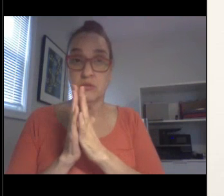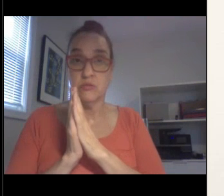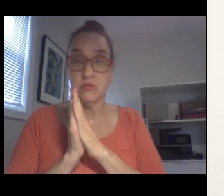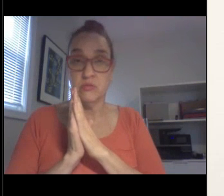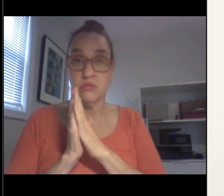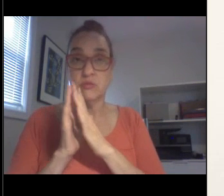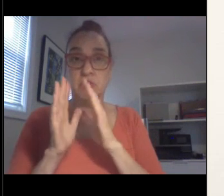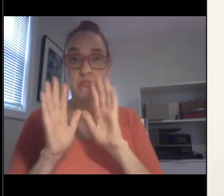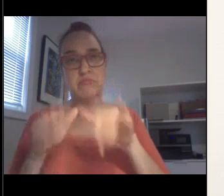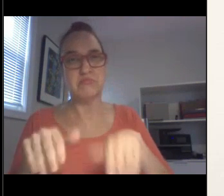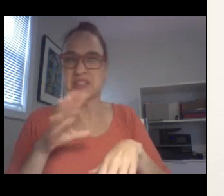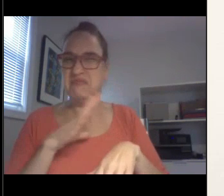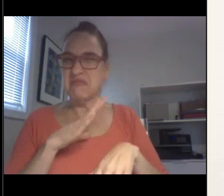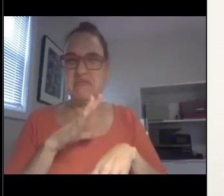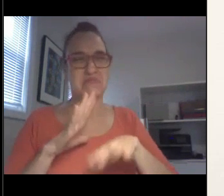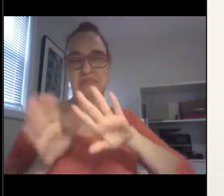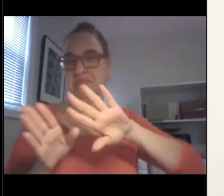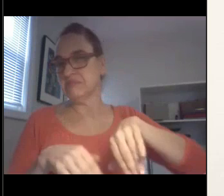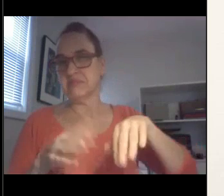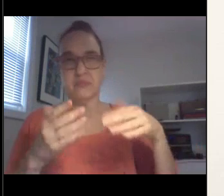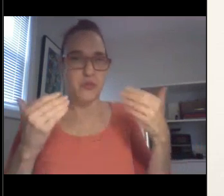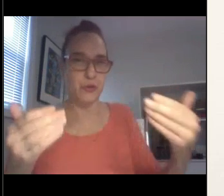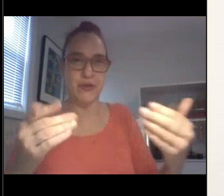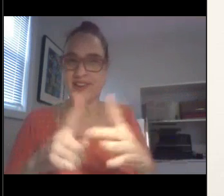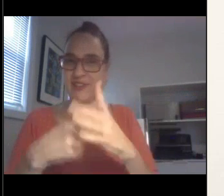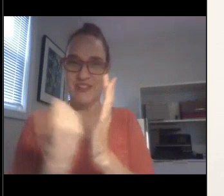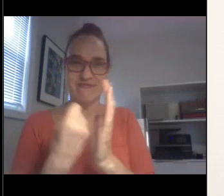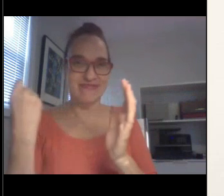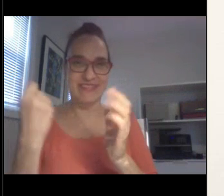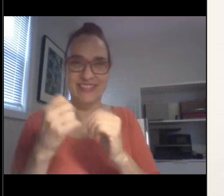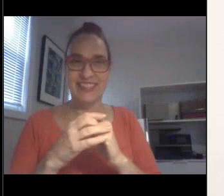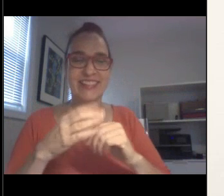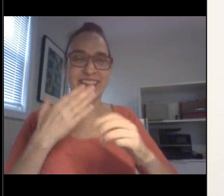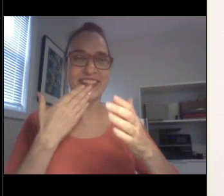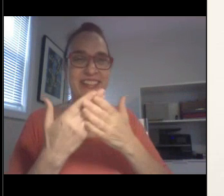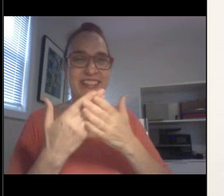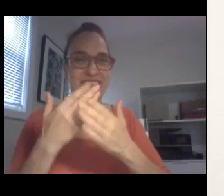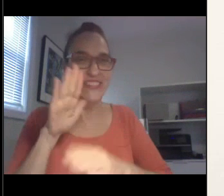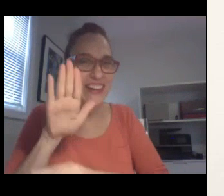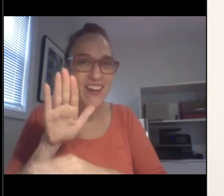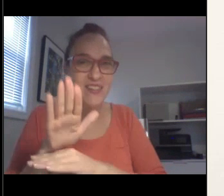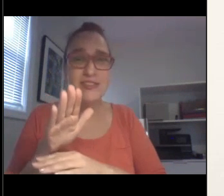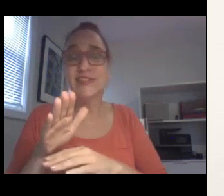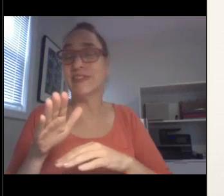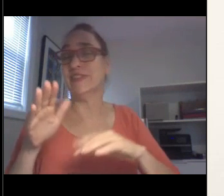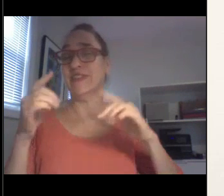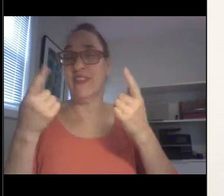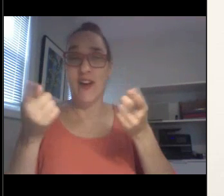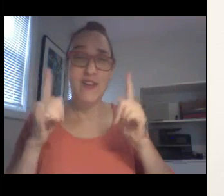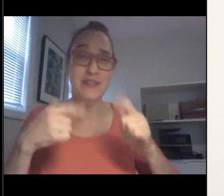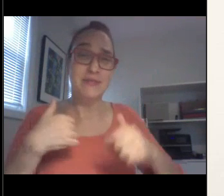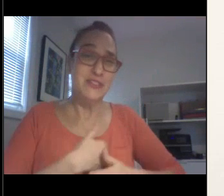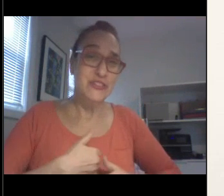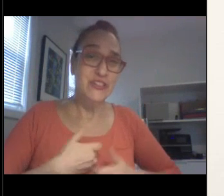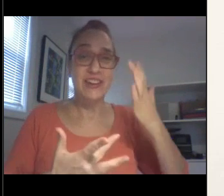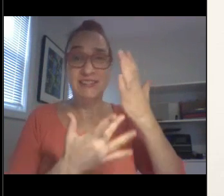Well, I can start from here. Good morning, everyone, or good afternoon. My apologies for the technical